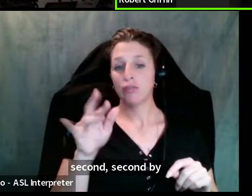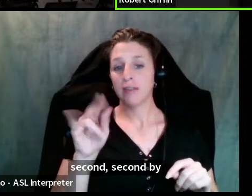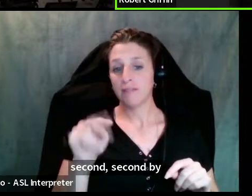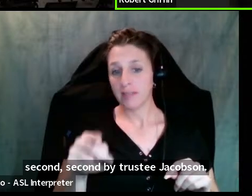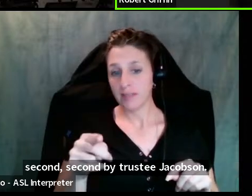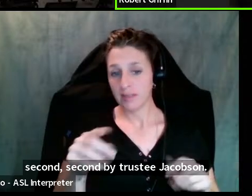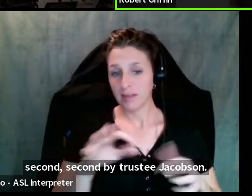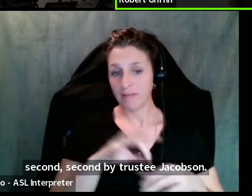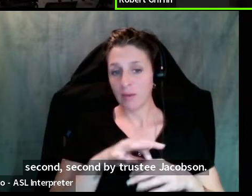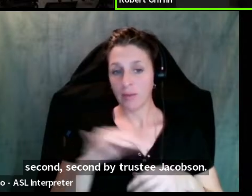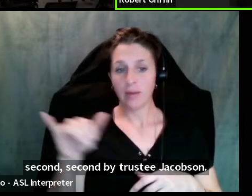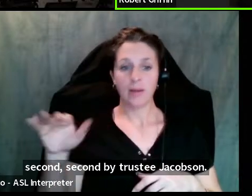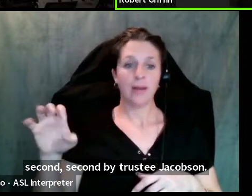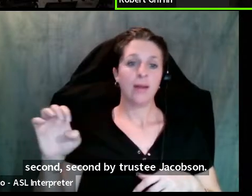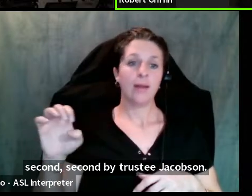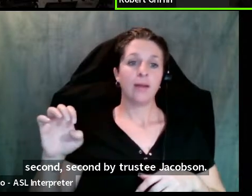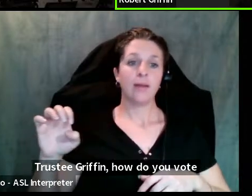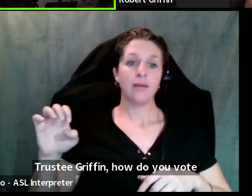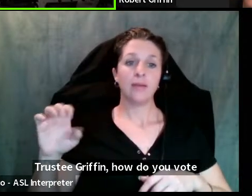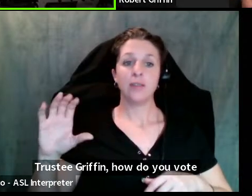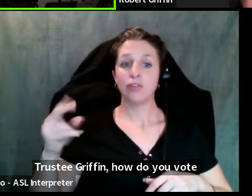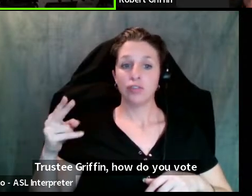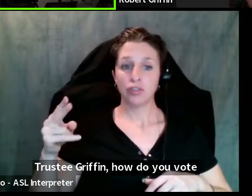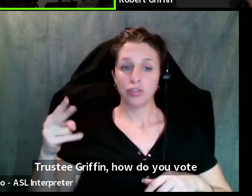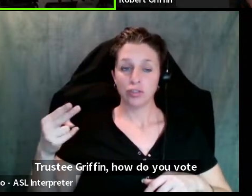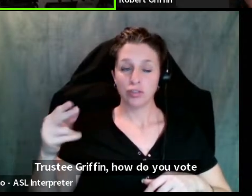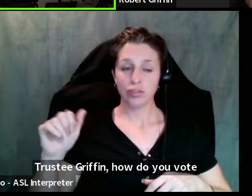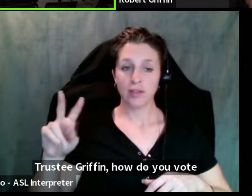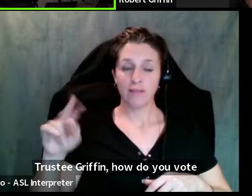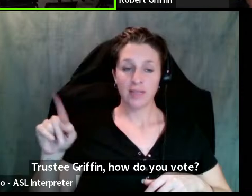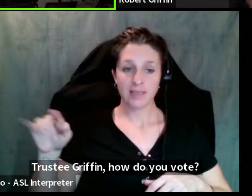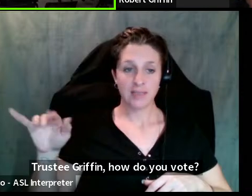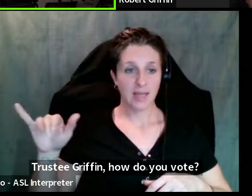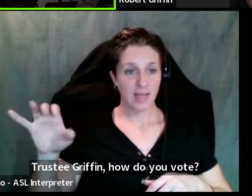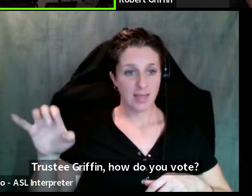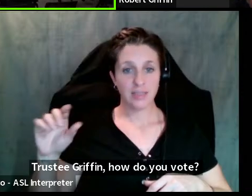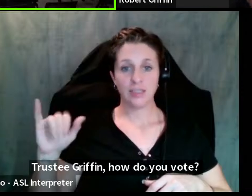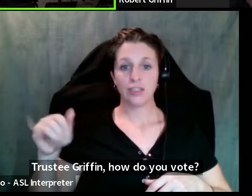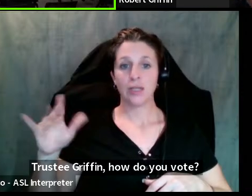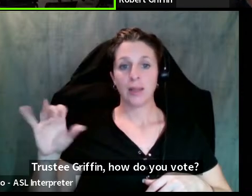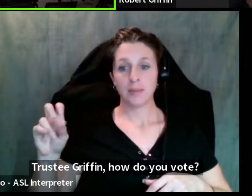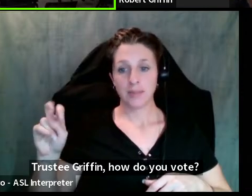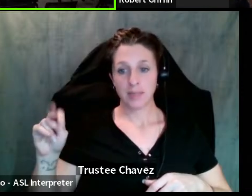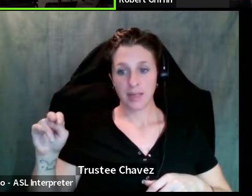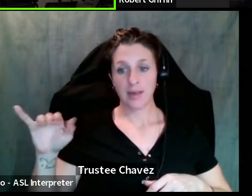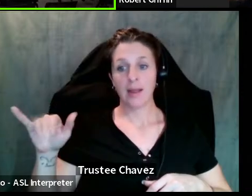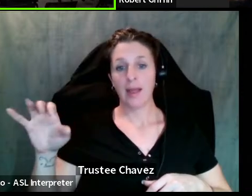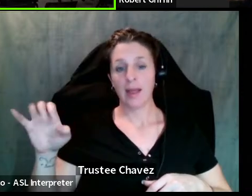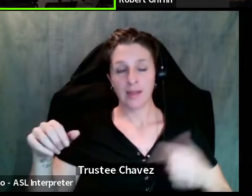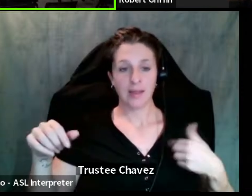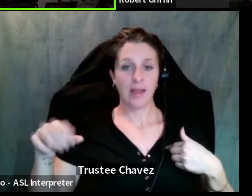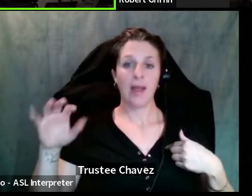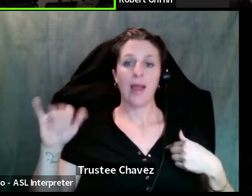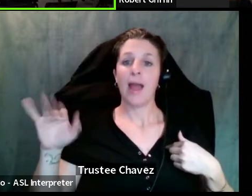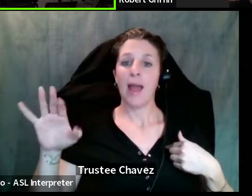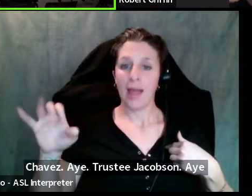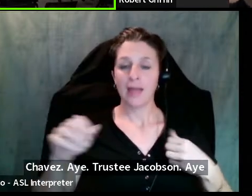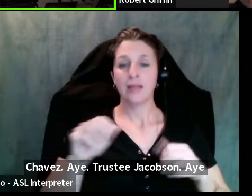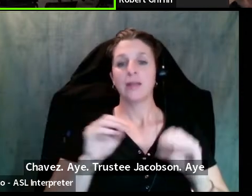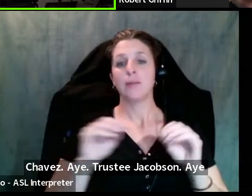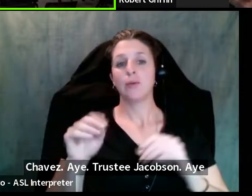aye. Trustee Chavez, Aye. Trustee Jacobson, Aye. and I vote aye, and motion